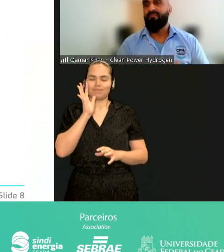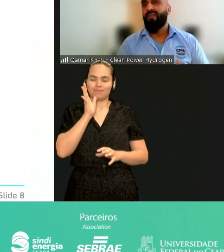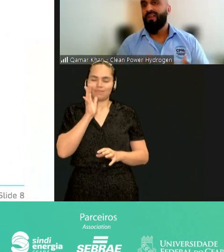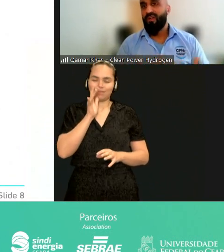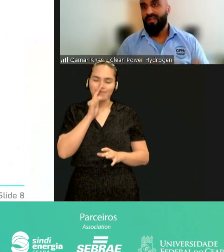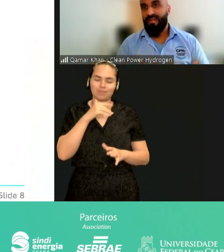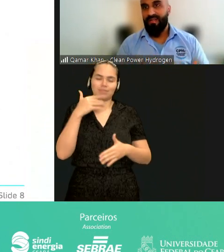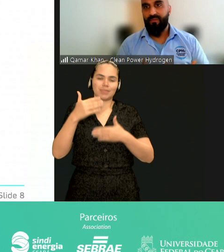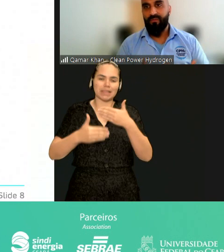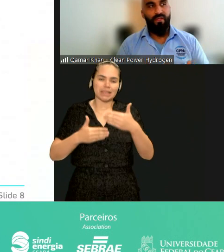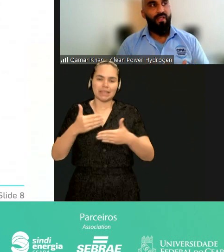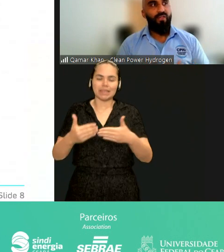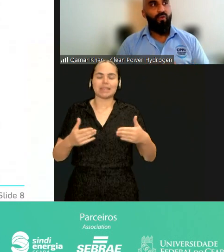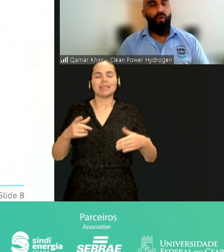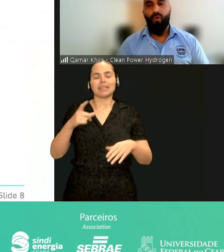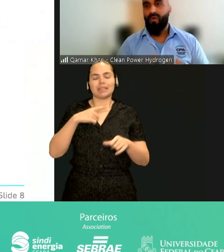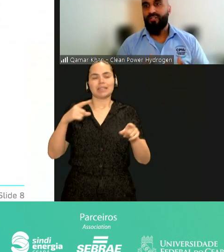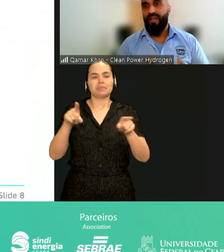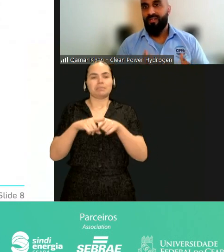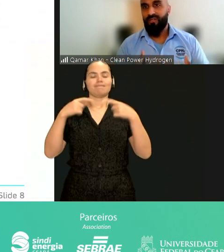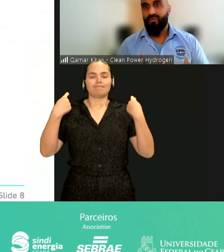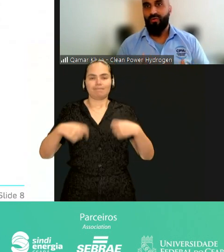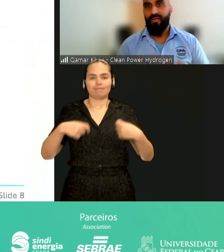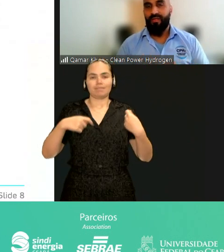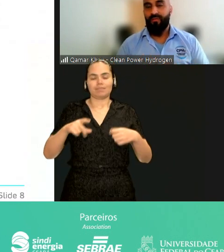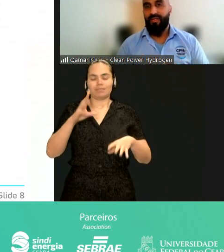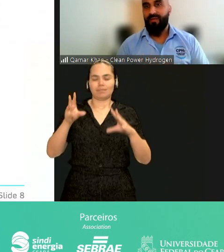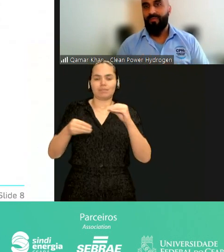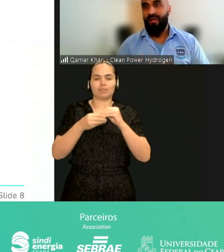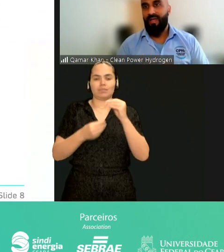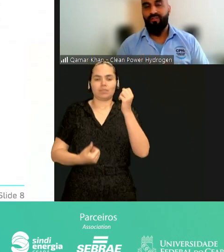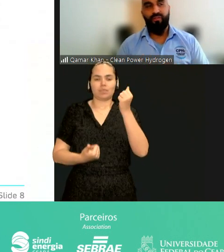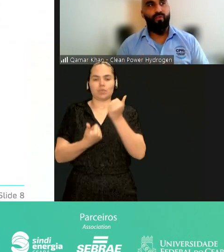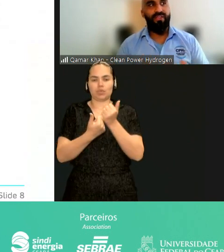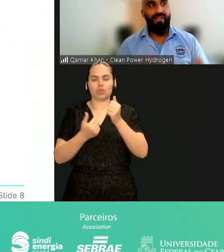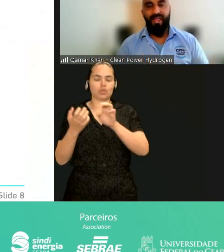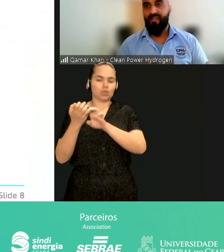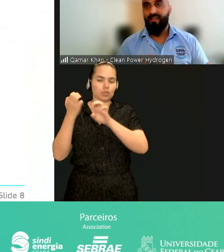and long lead items. So what we try to do with clean power